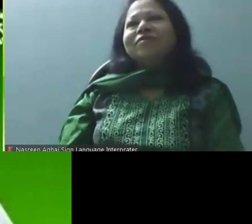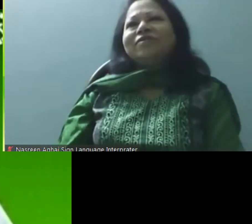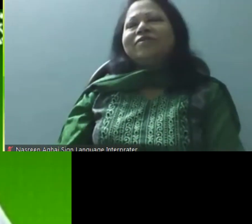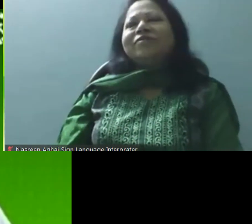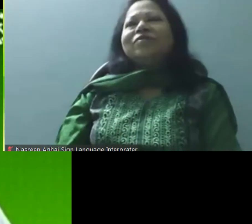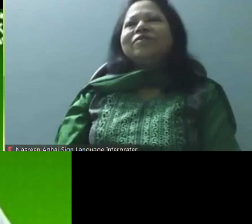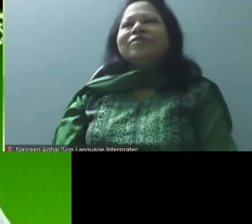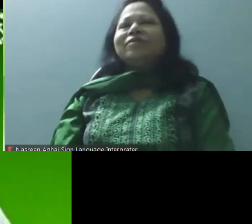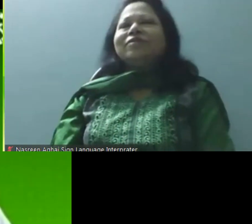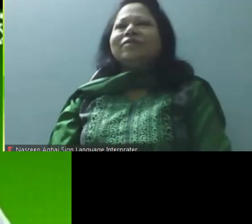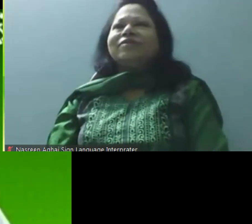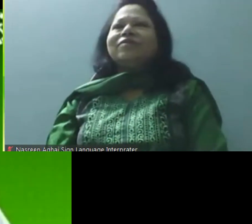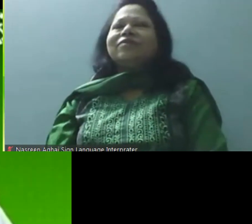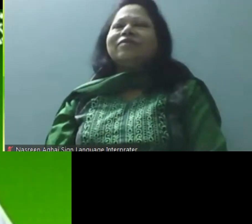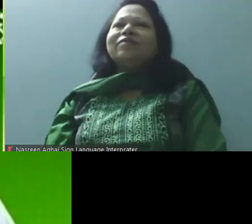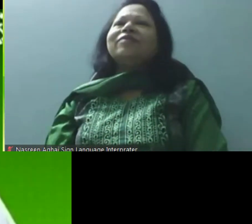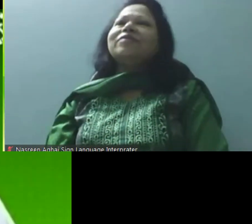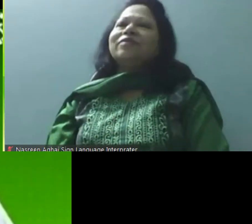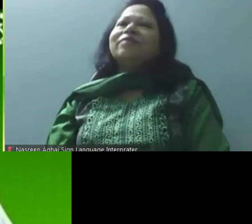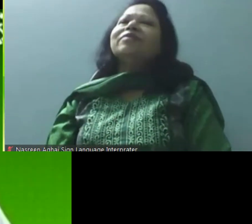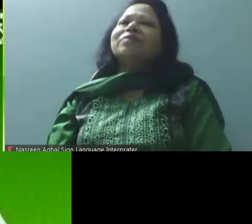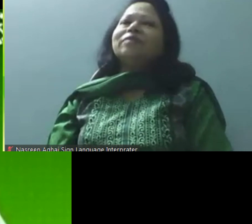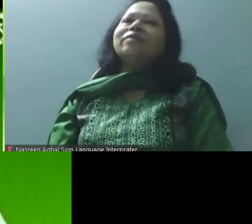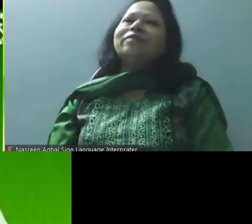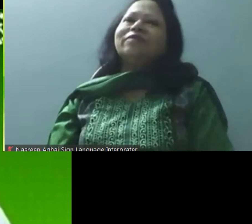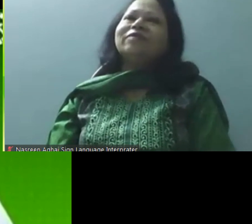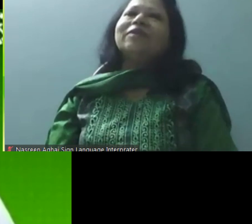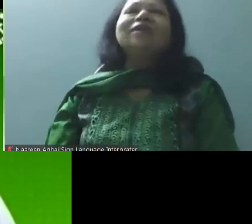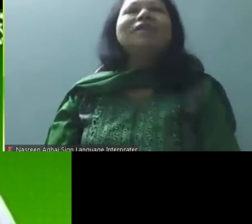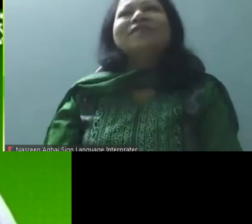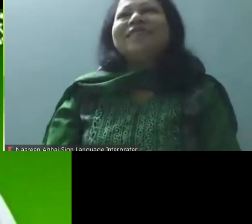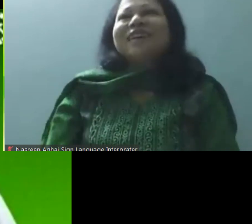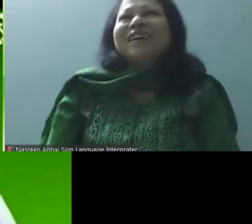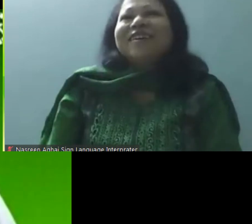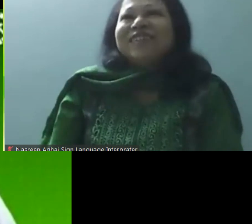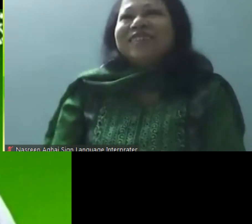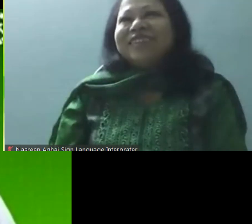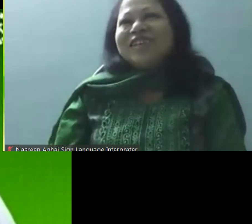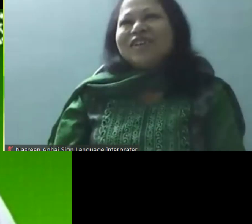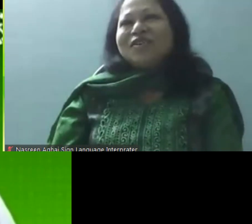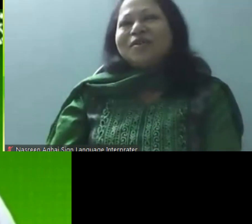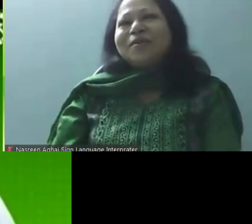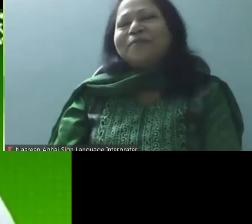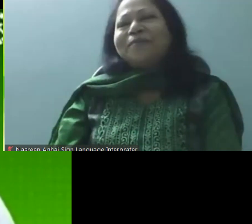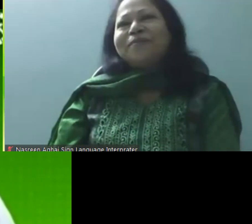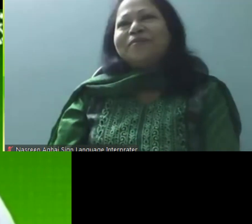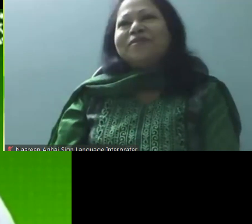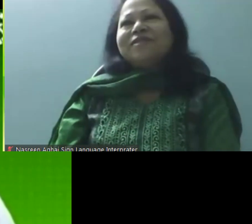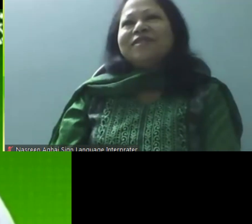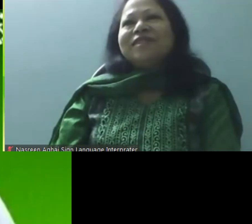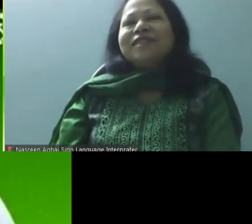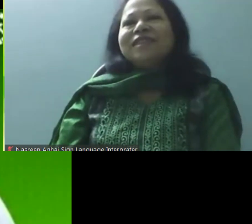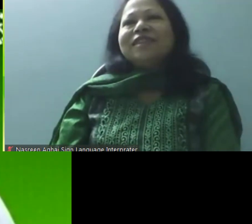time so that is a digital accessibility issue right there, Lubna. Yeah. So let me this is one of the obstacles,